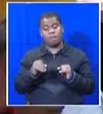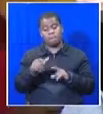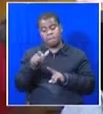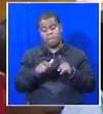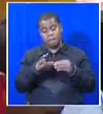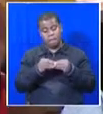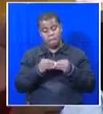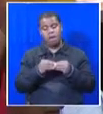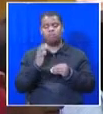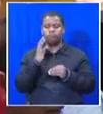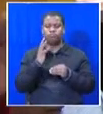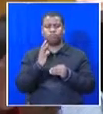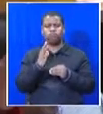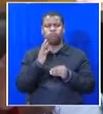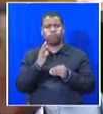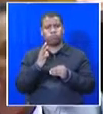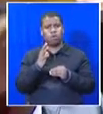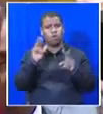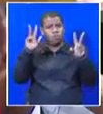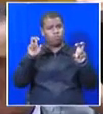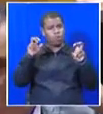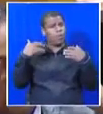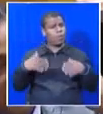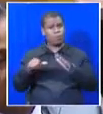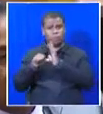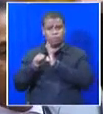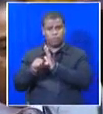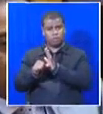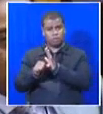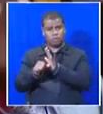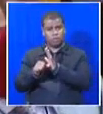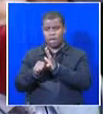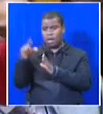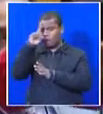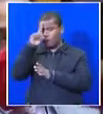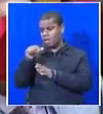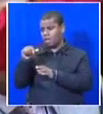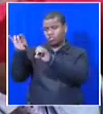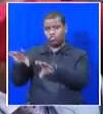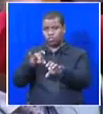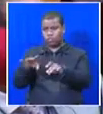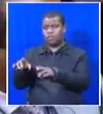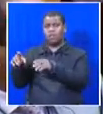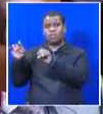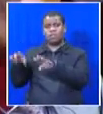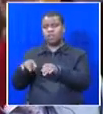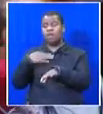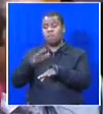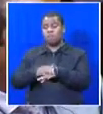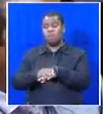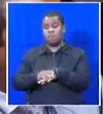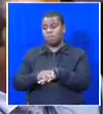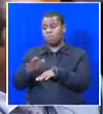kuthiwe ayahamba ayohlala nabo kukhulunywa ngengane kodwa zabantu abamnyama ezihluphekayo ngicela ukuthi uyikhuze leyo nto leyo